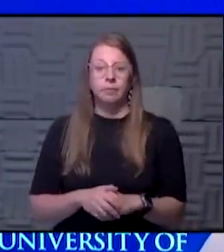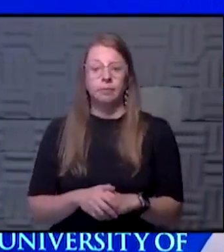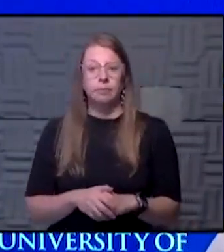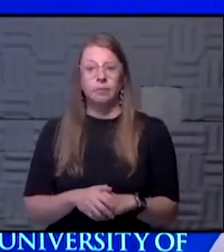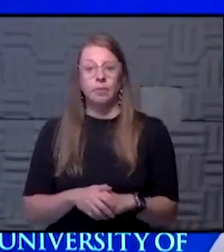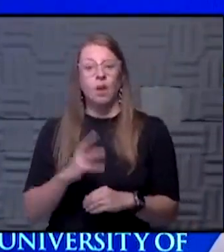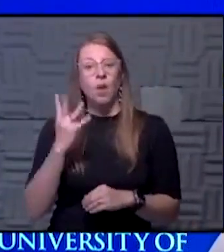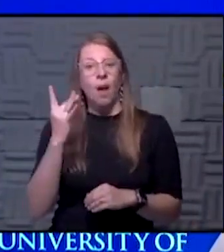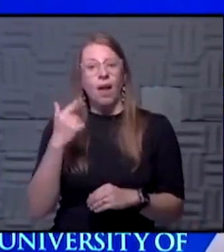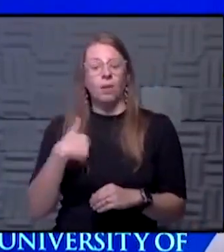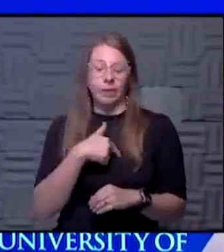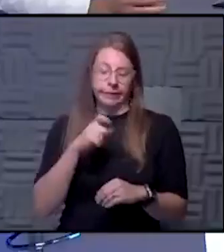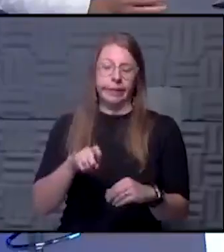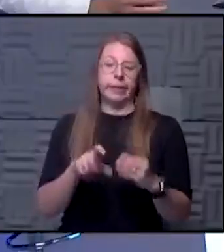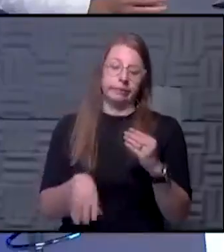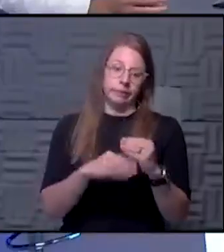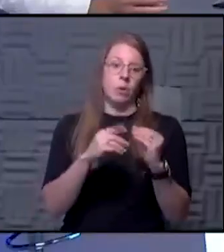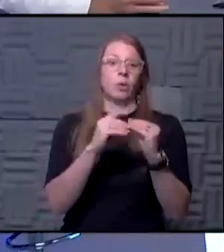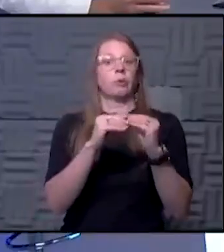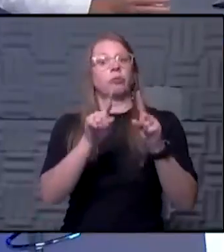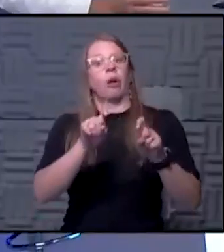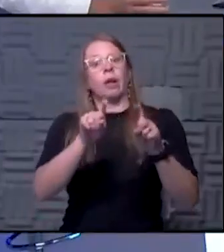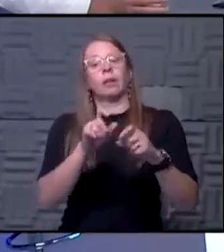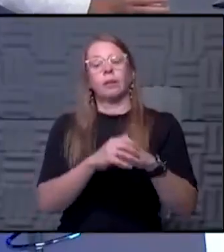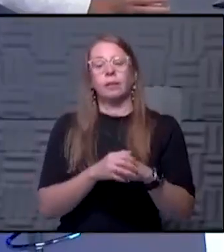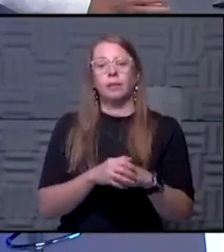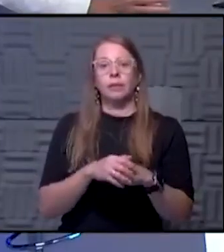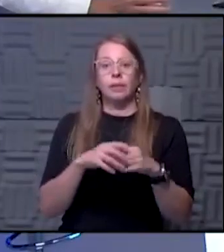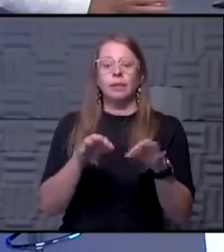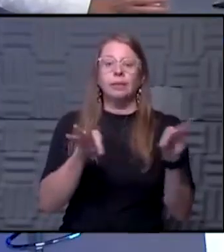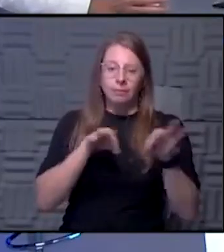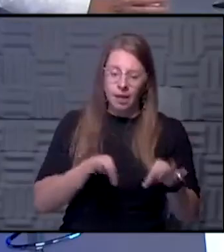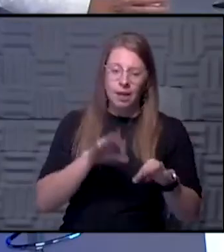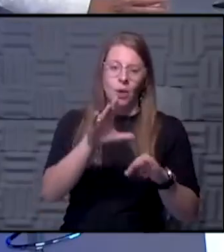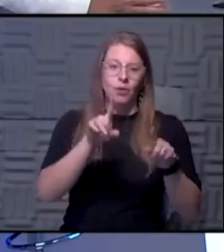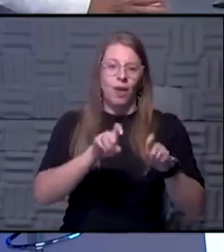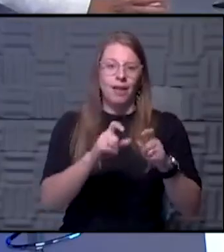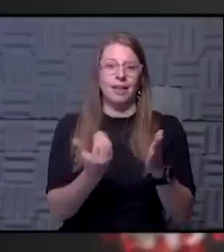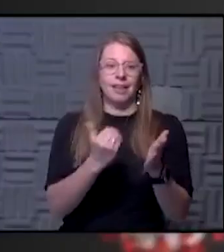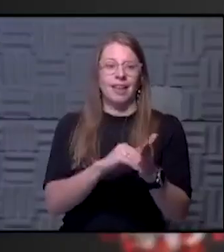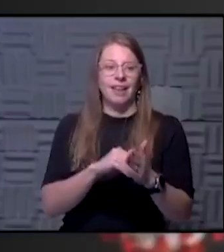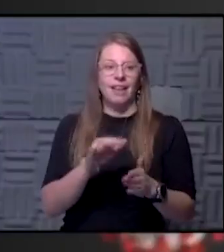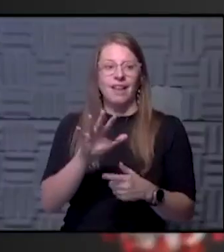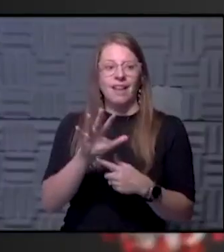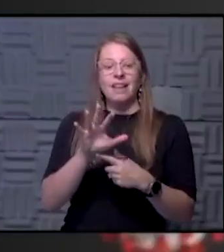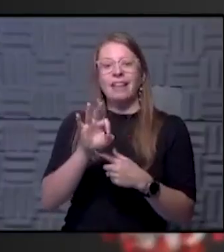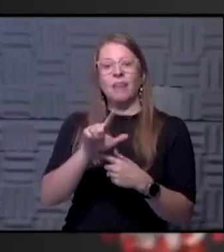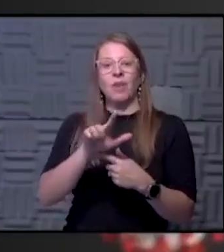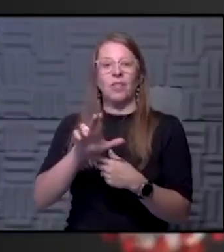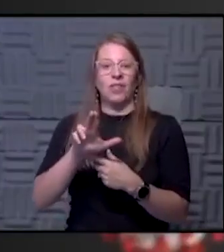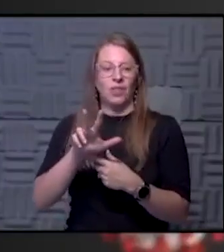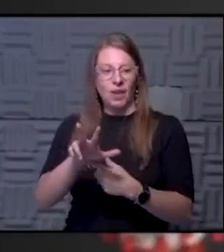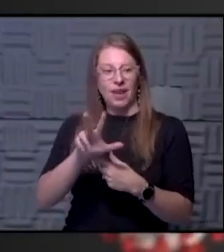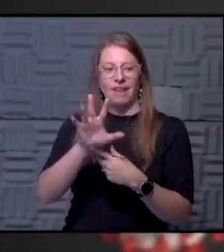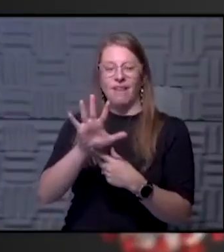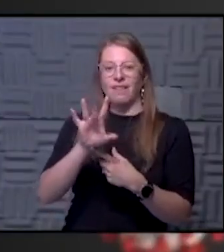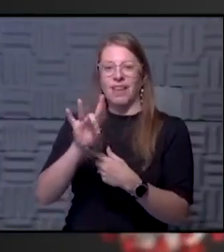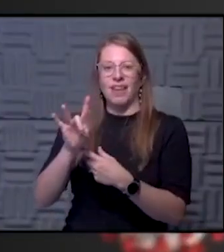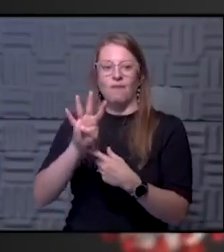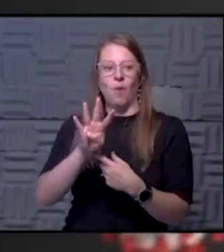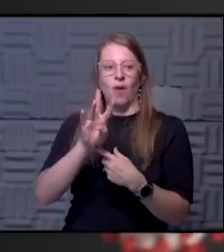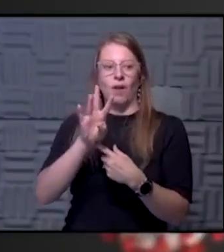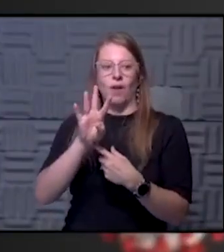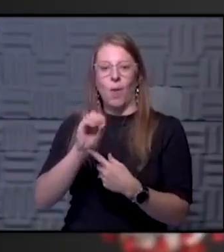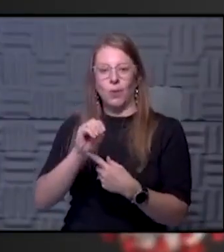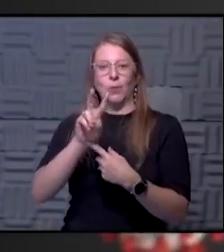need that darn trial again. Another trial. Talk to us about your trial again, 588-4022. I feel like I'm pitching it, but I think this is a really big deal.